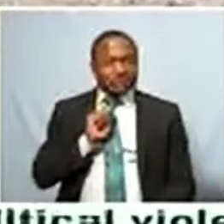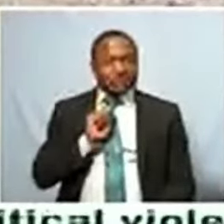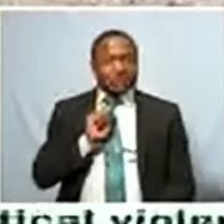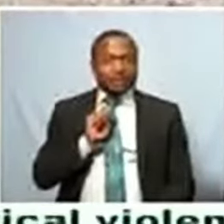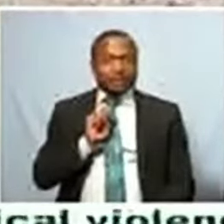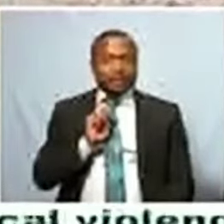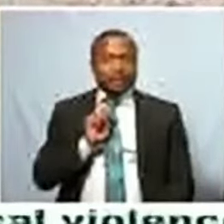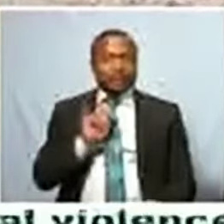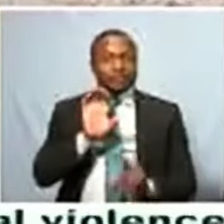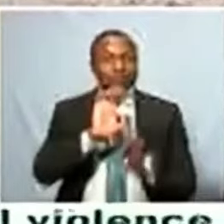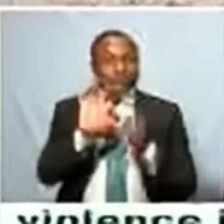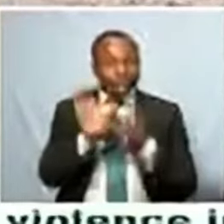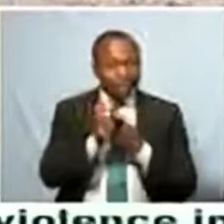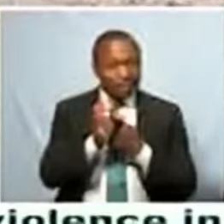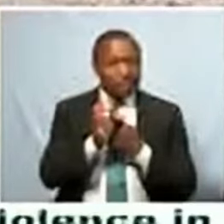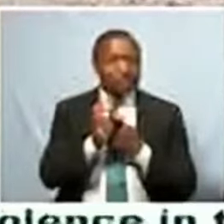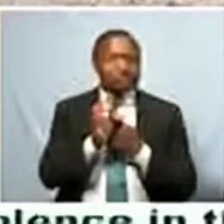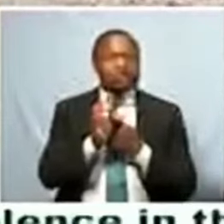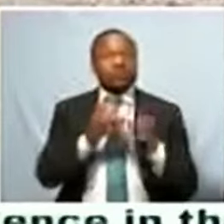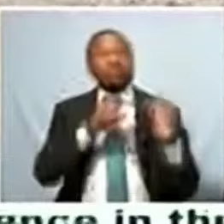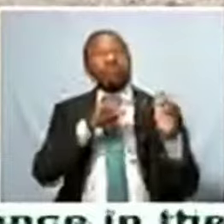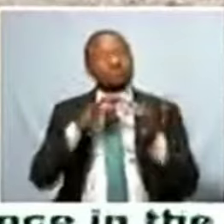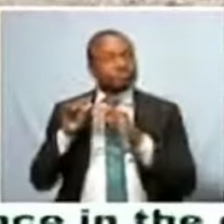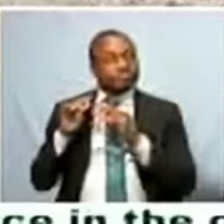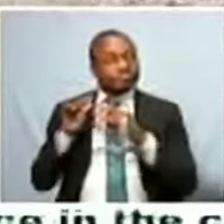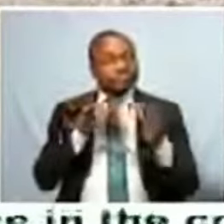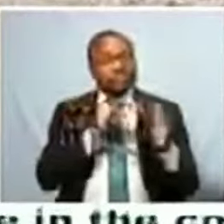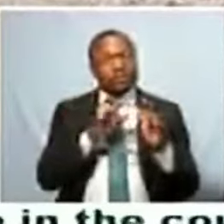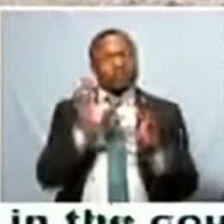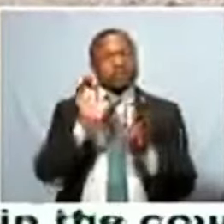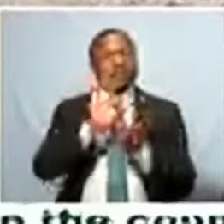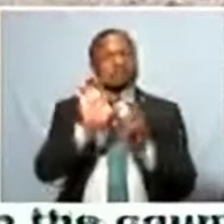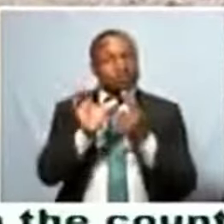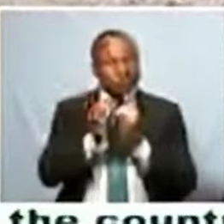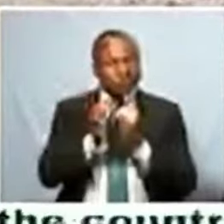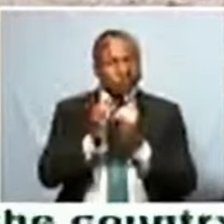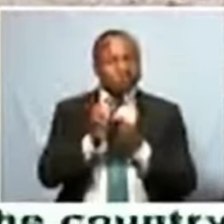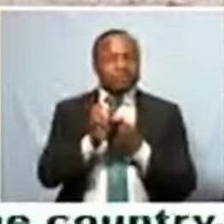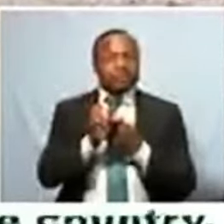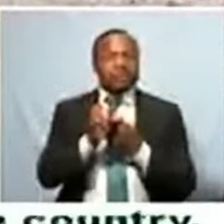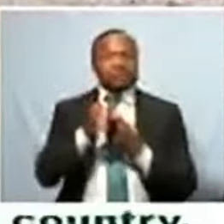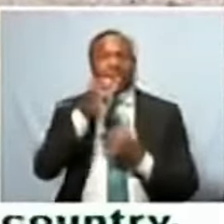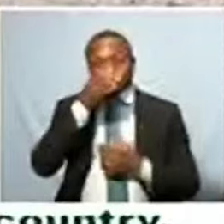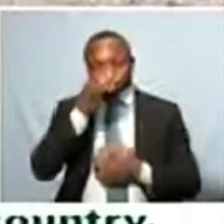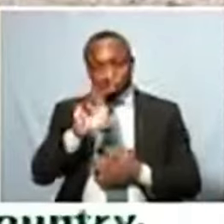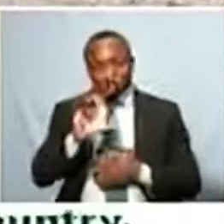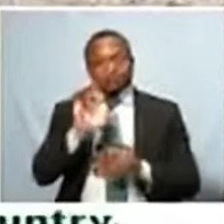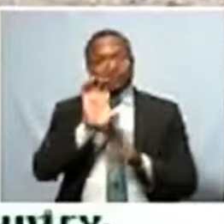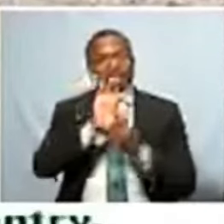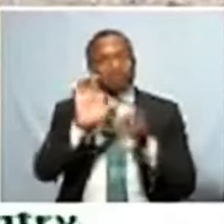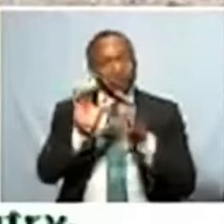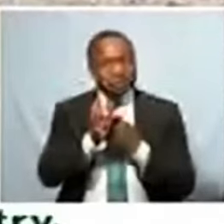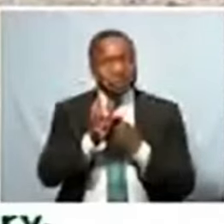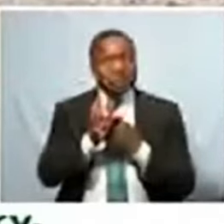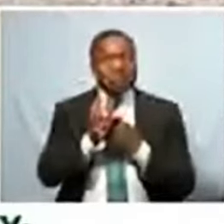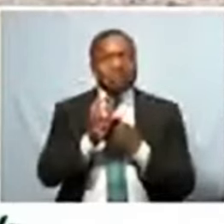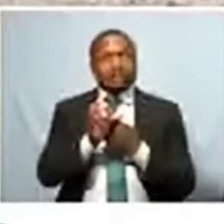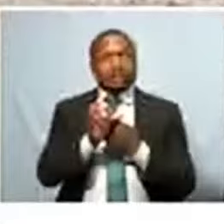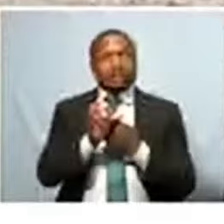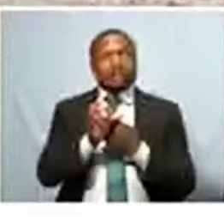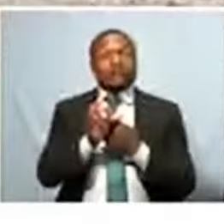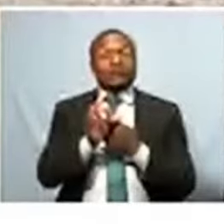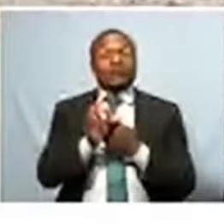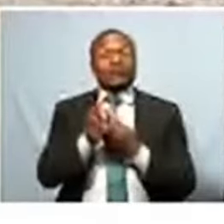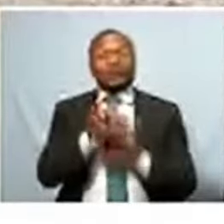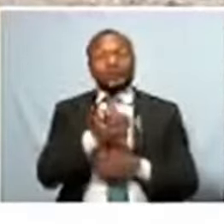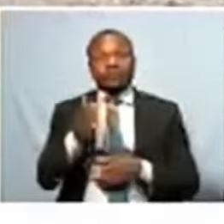a culture, of course, of violence, a culture of corruption, a culture of nepotism in